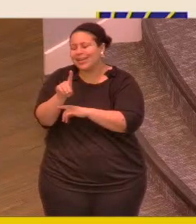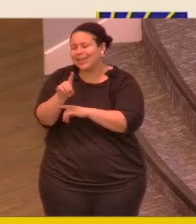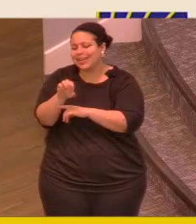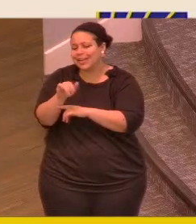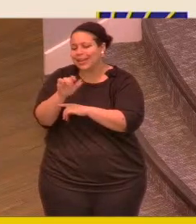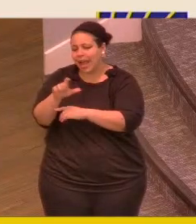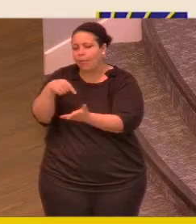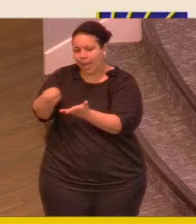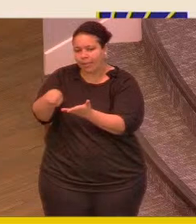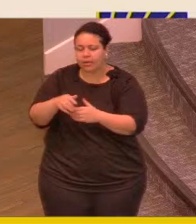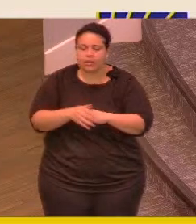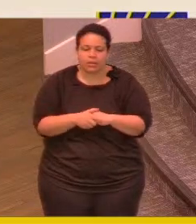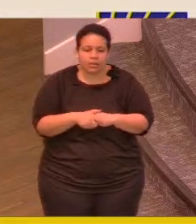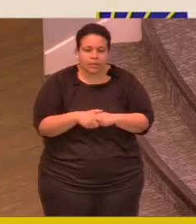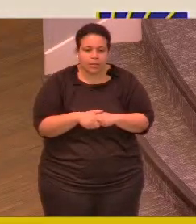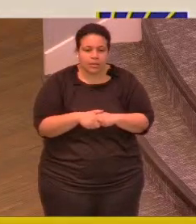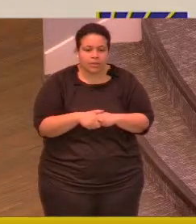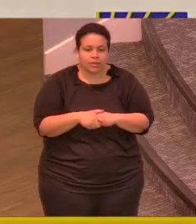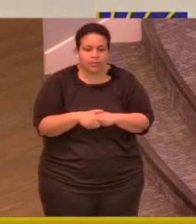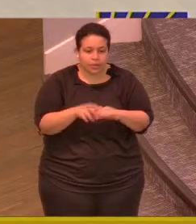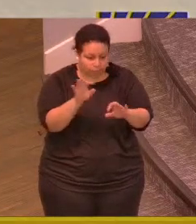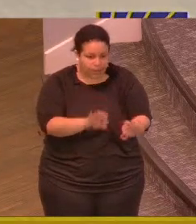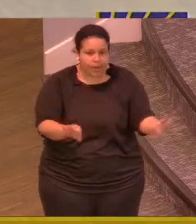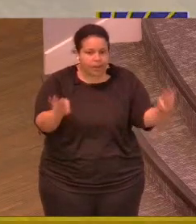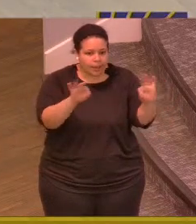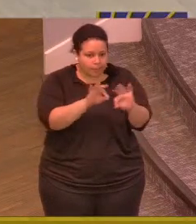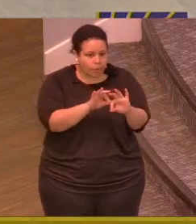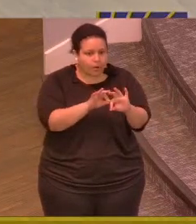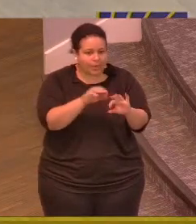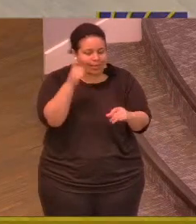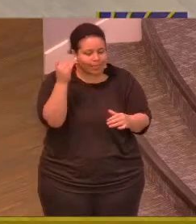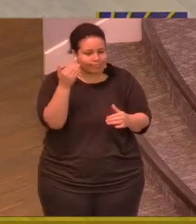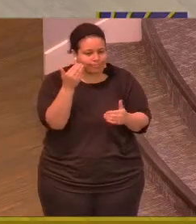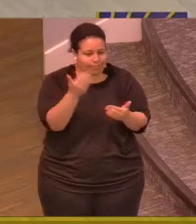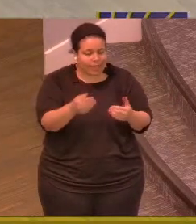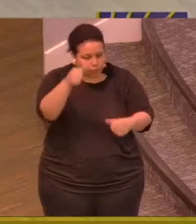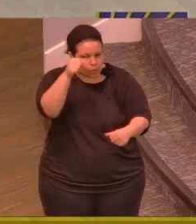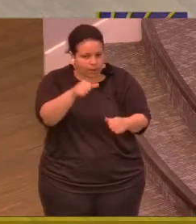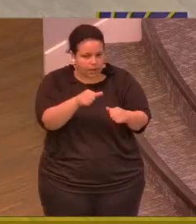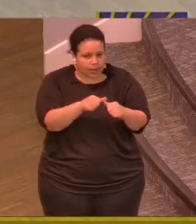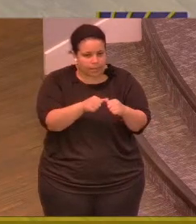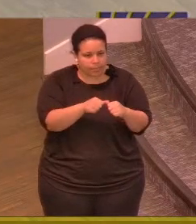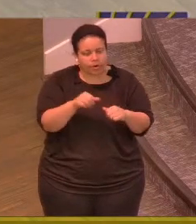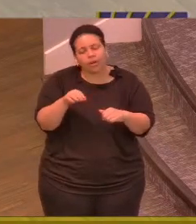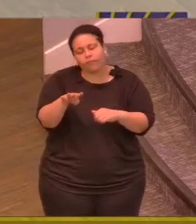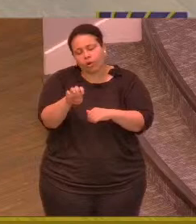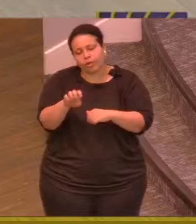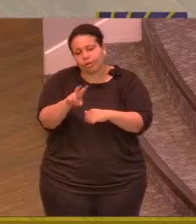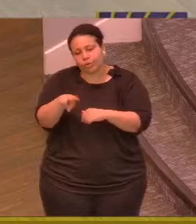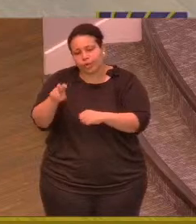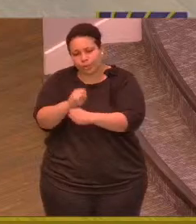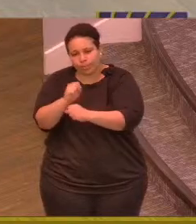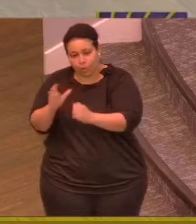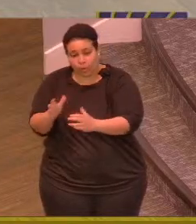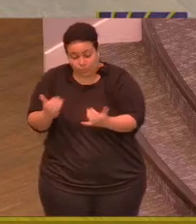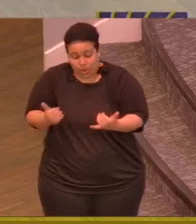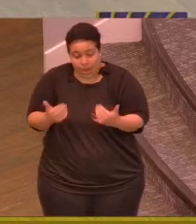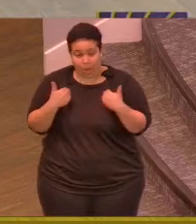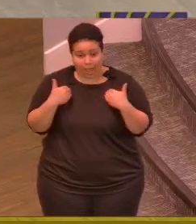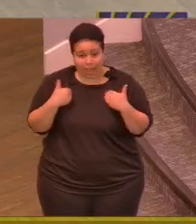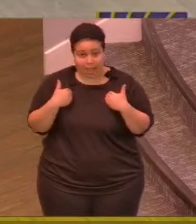But the key takeaway from this is, out of our estimated 2,422 employees right now that we have, all